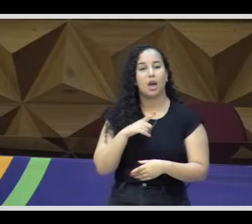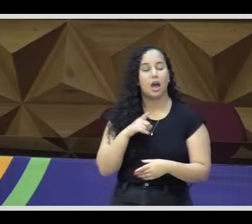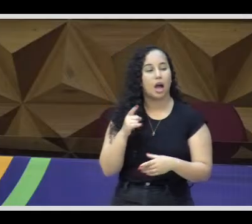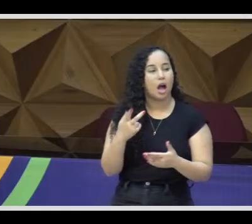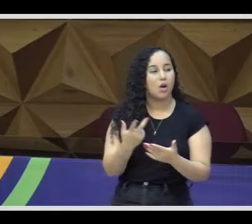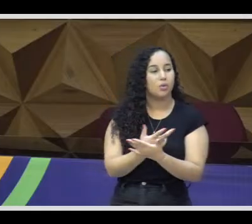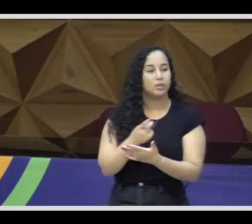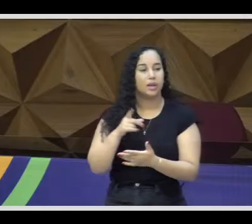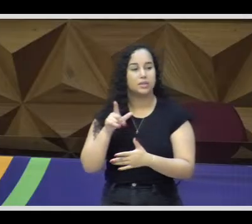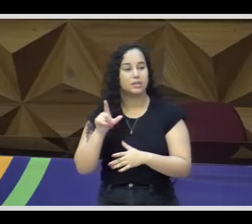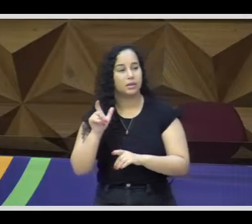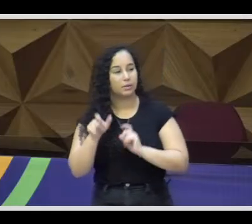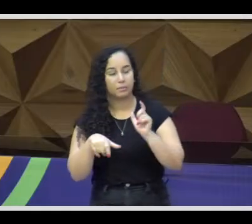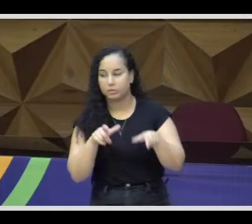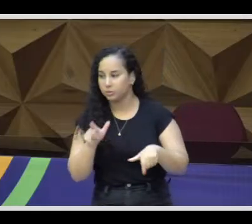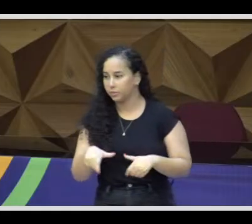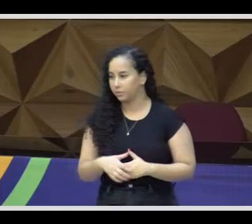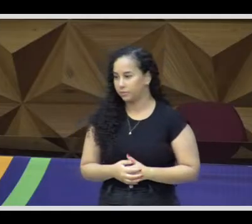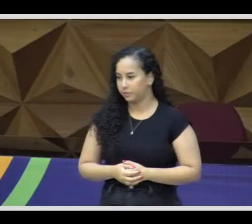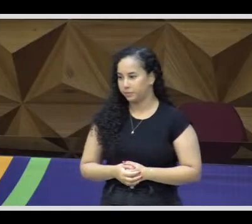your audience can call your